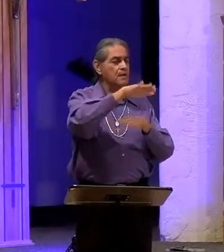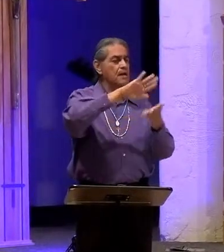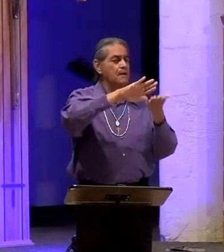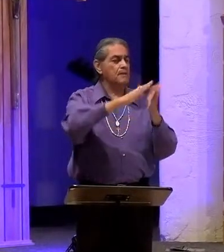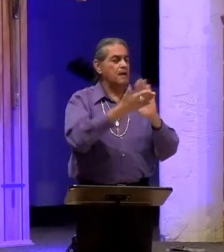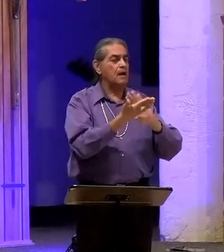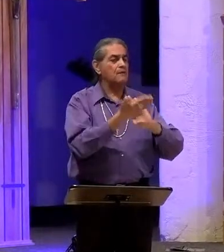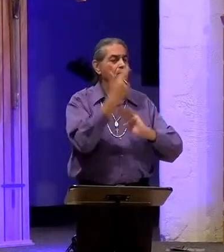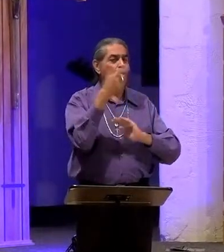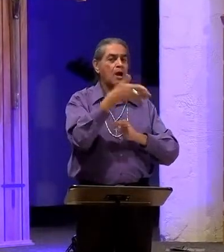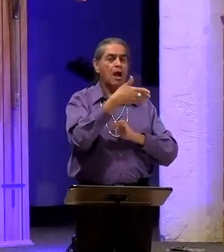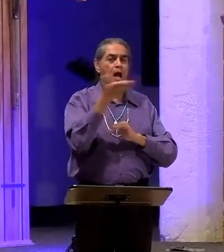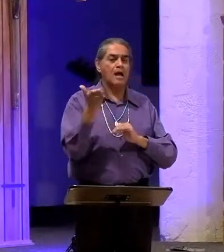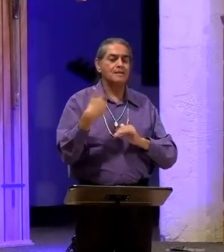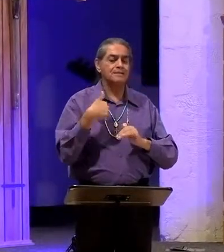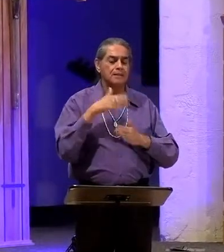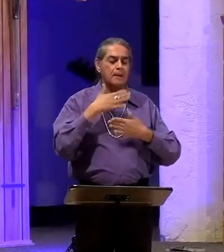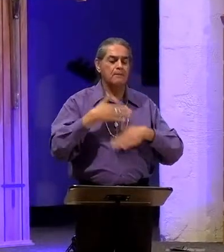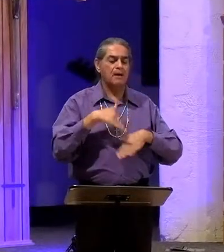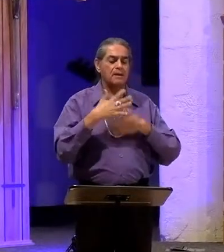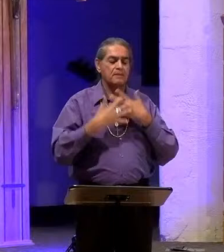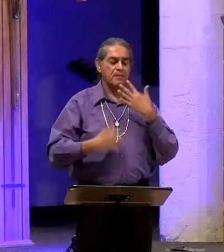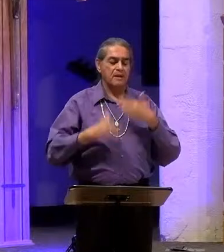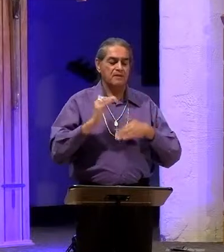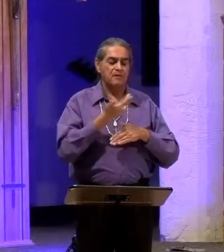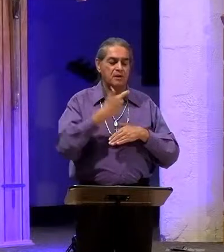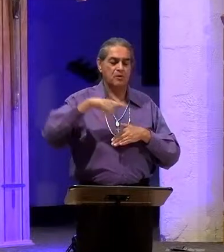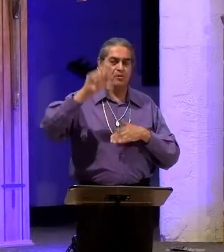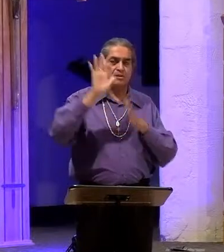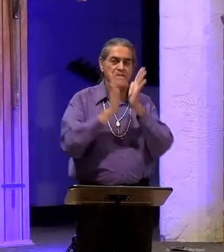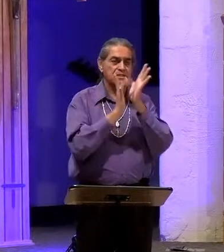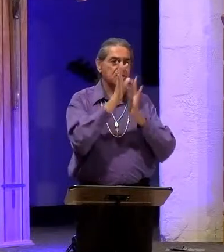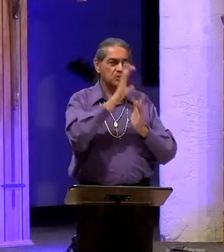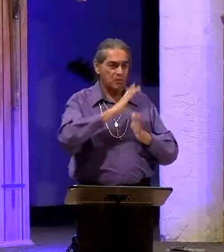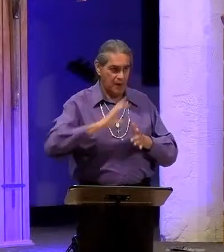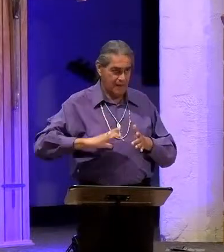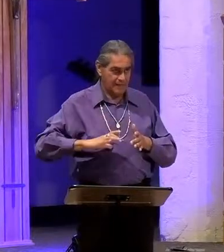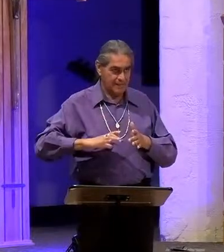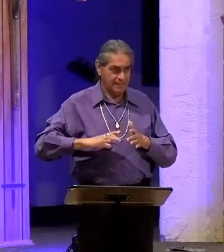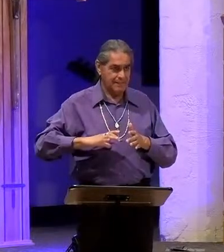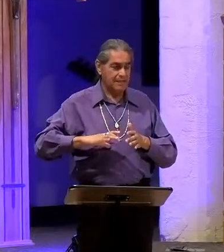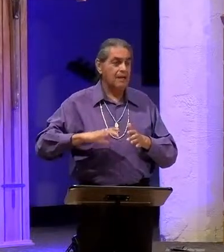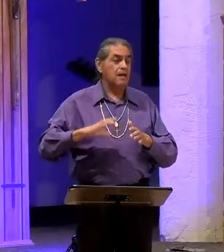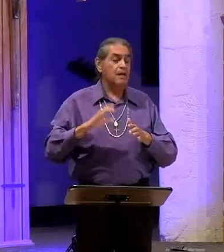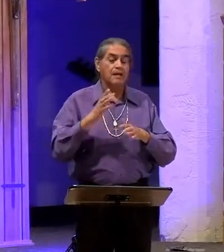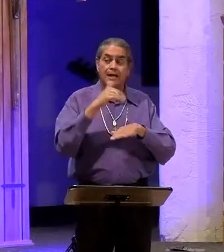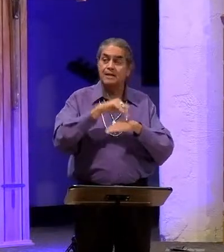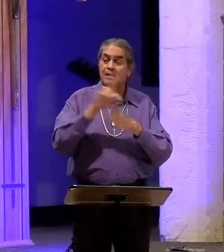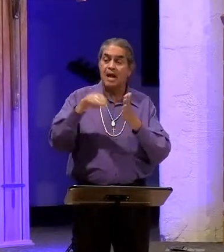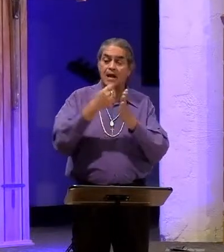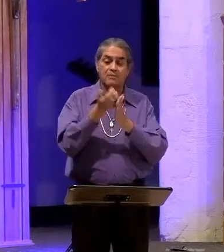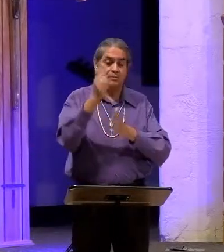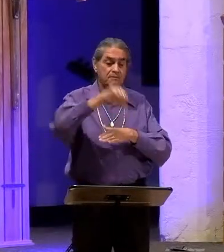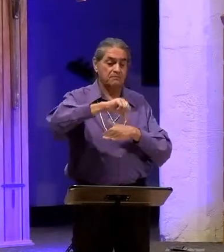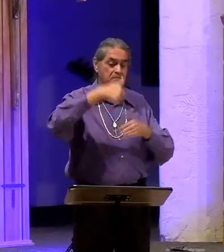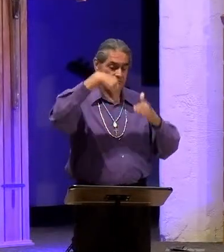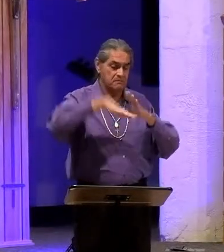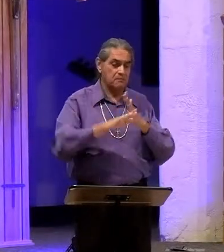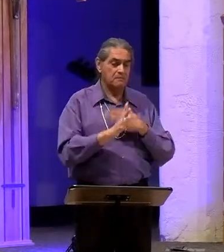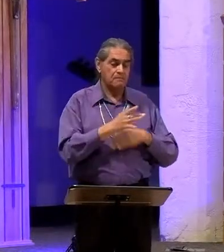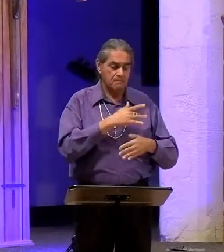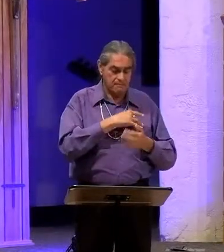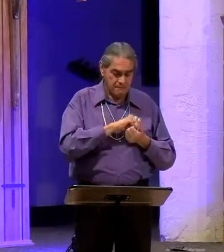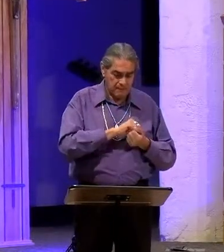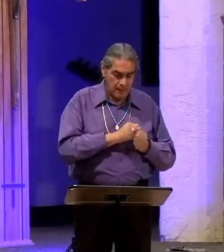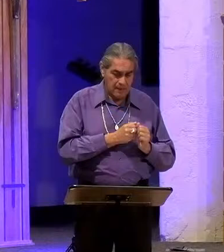us the body and blood of our Lord Jesus Christ. At the time he was betrayed and entered willingly into his passion, he